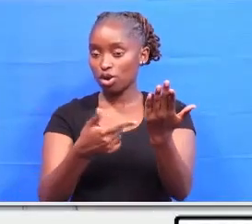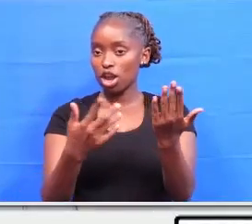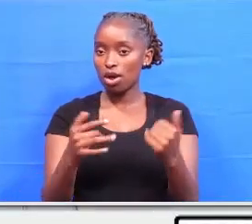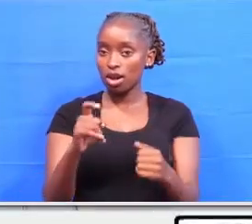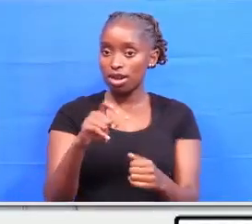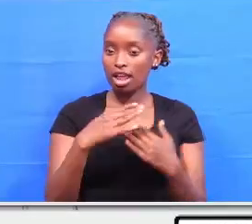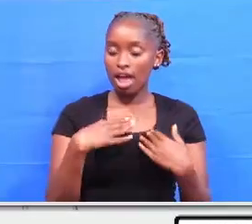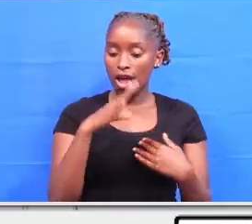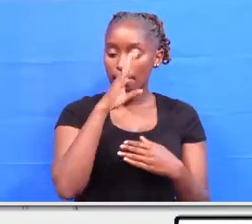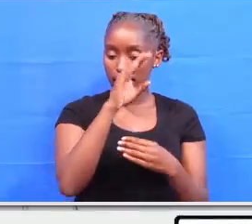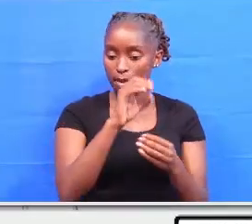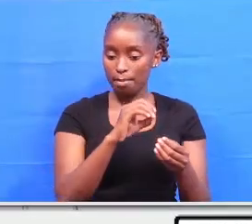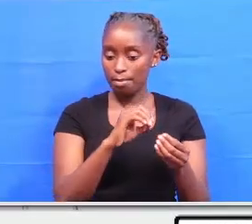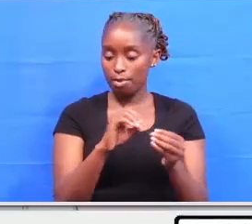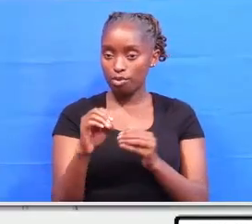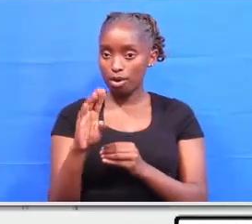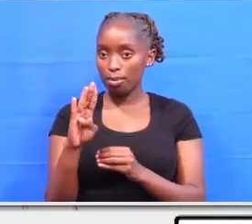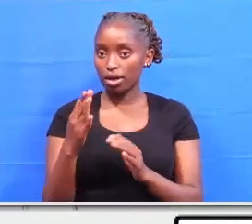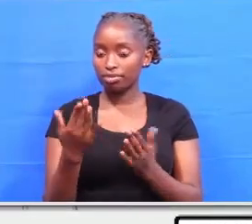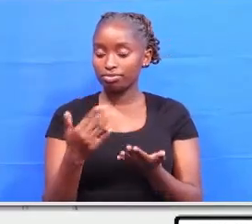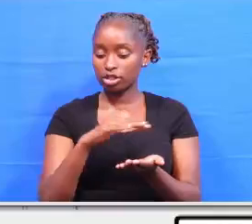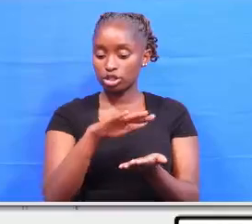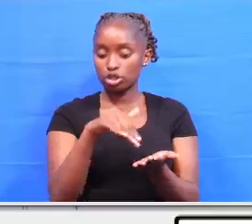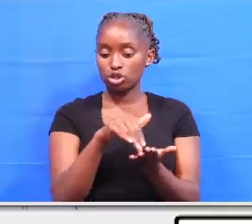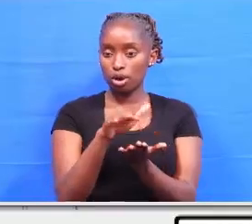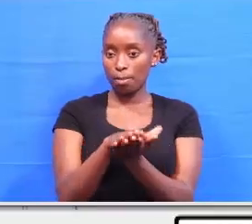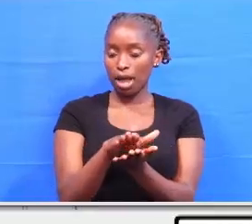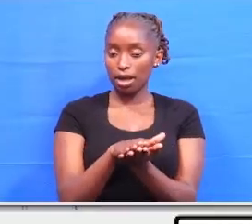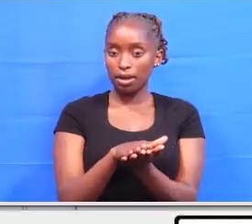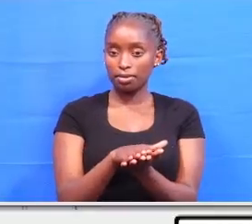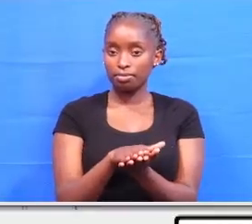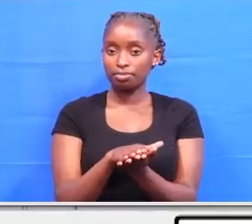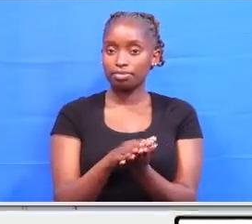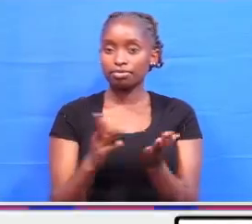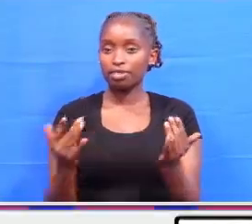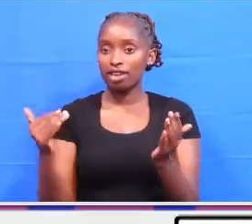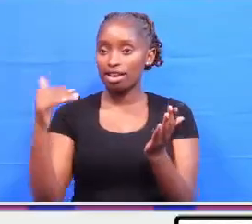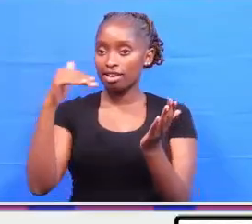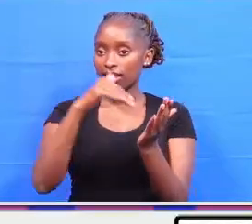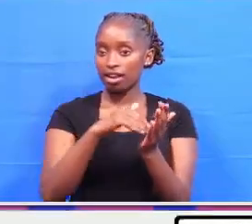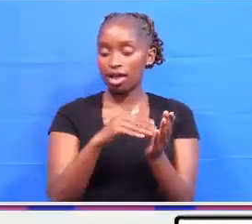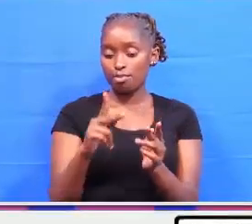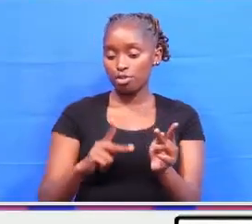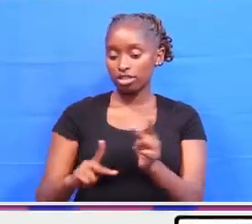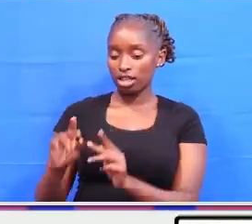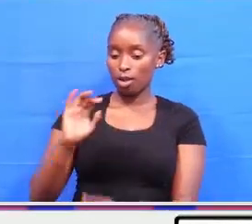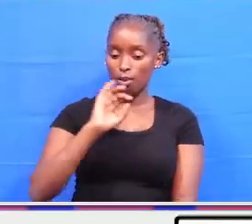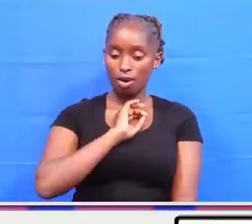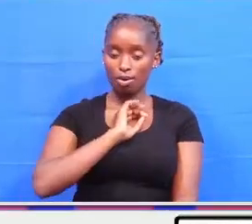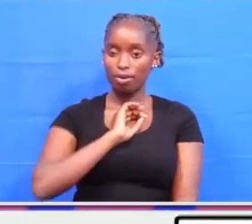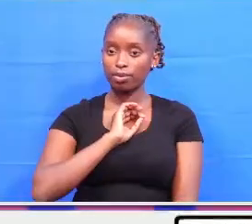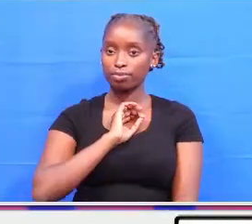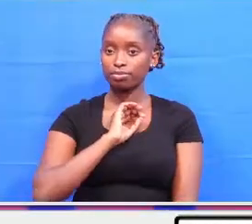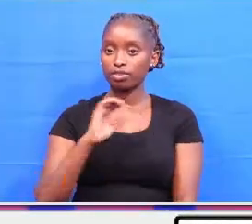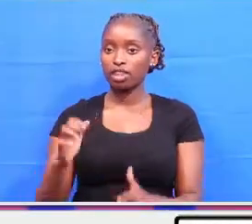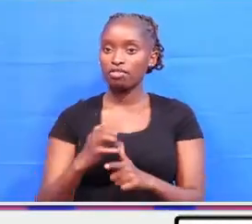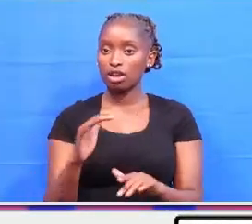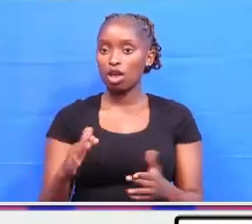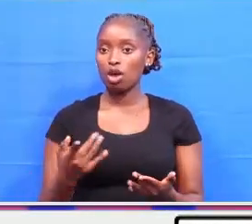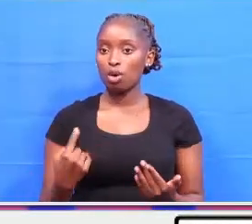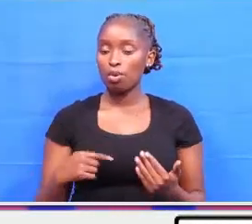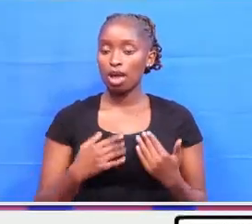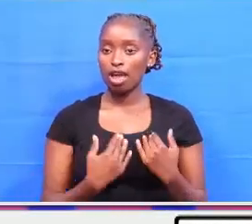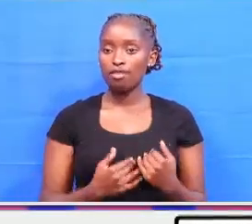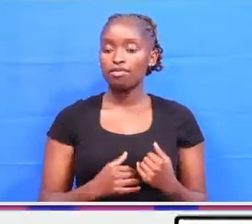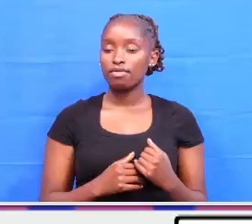by at least the central bank. Mm-hmm. So again, our processes, even the way we are onboarding our